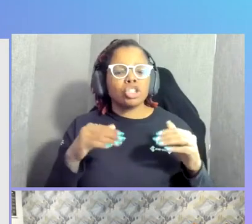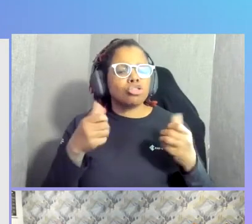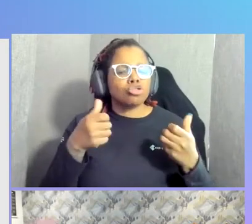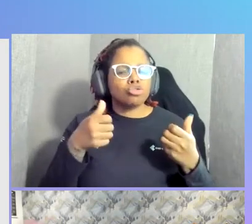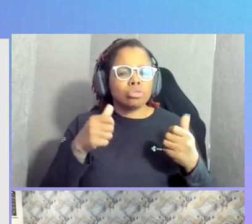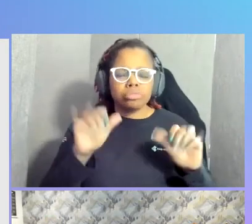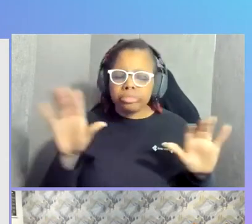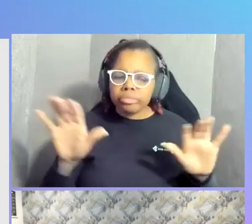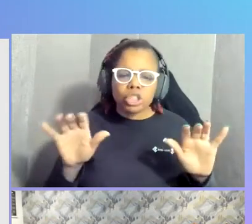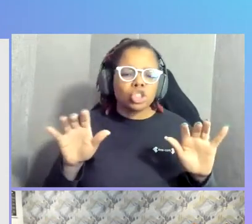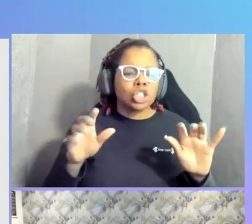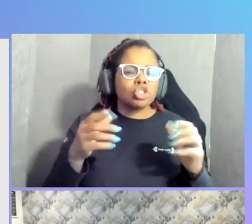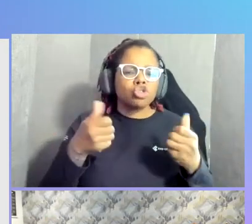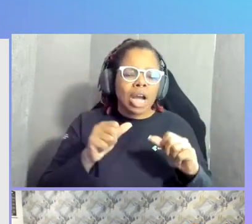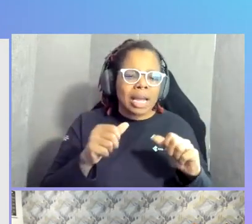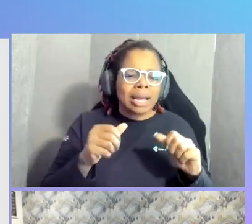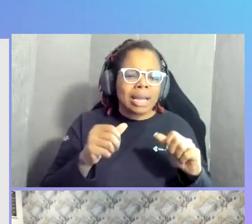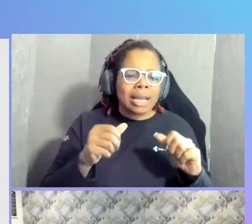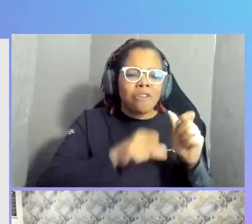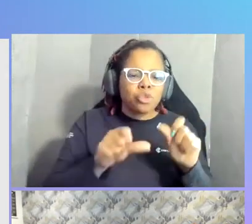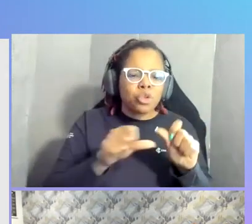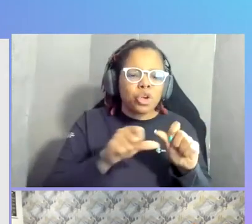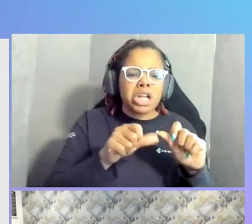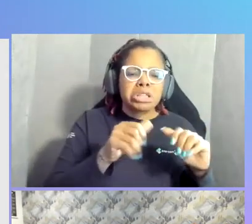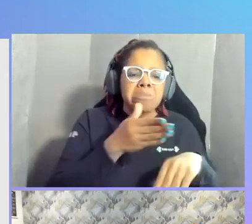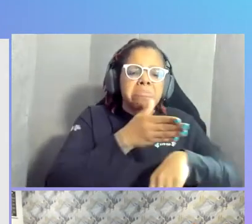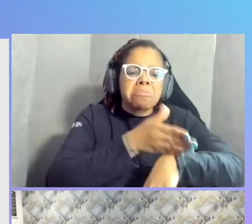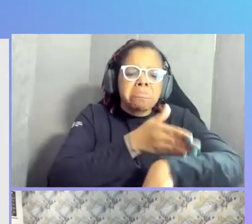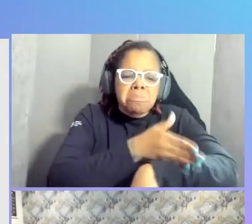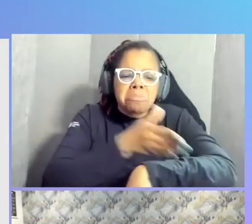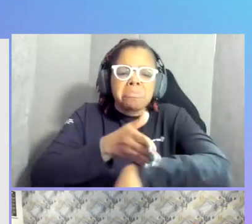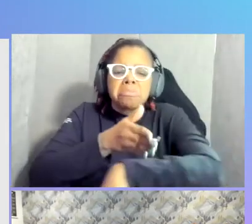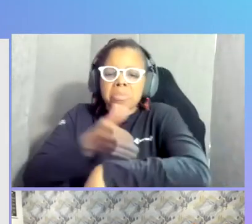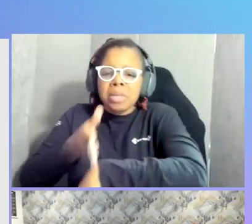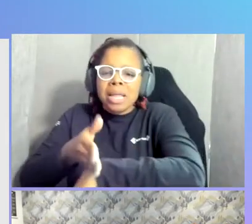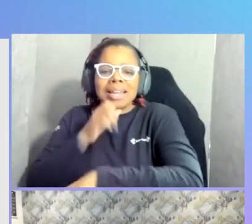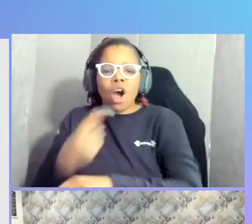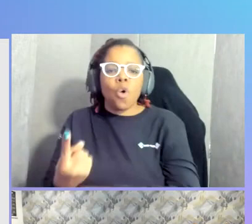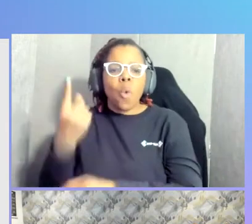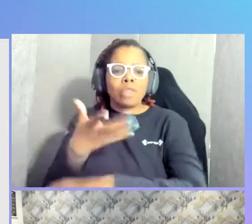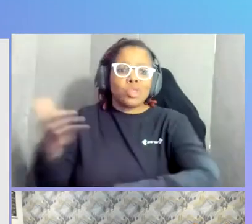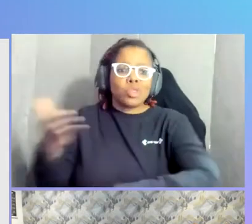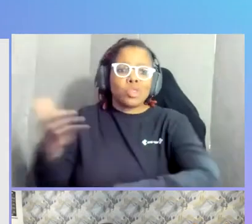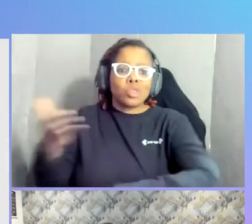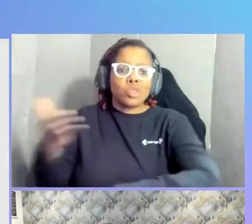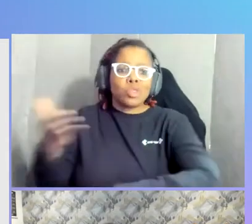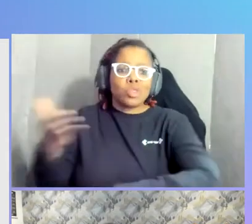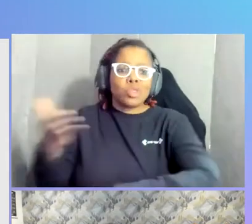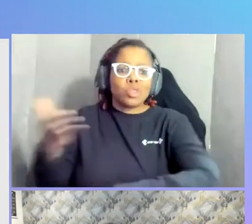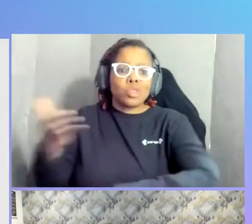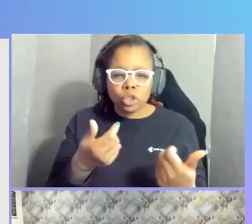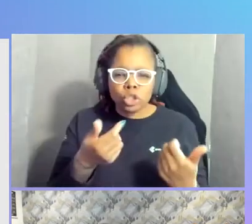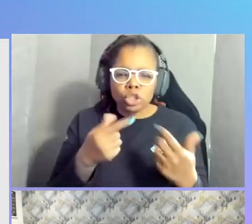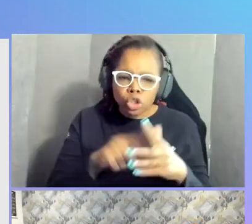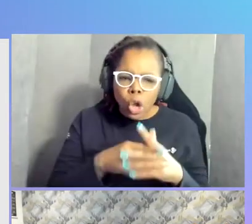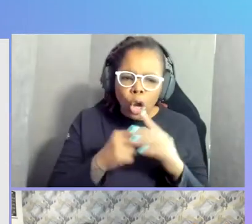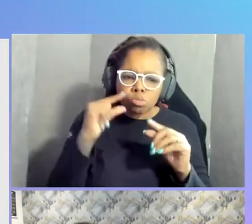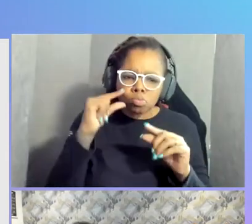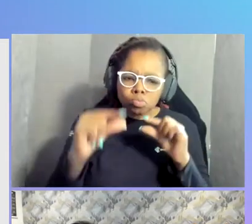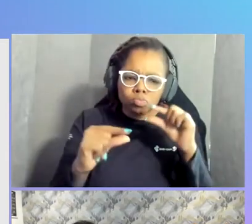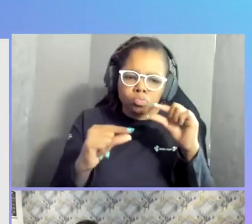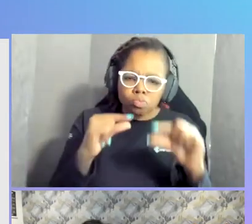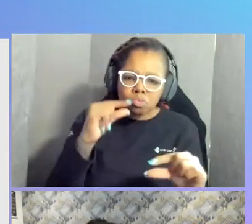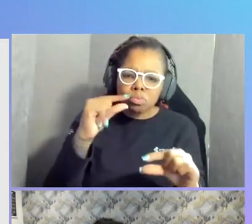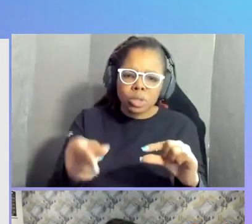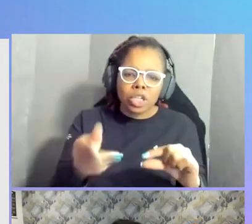a very high standard. They're like baby steps. Try like small and you're gonna reach better standards as